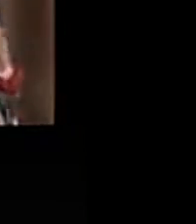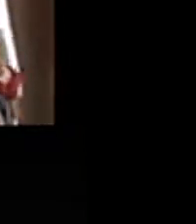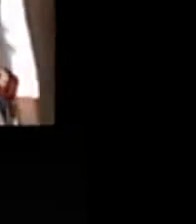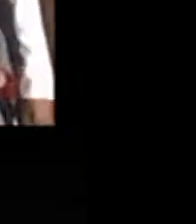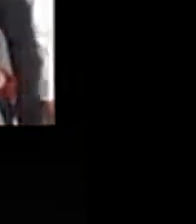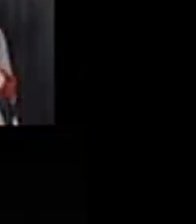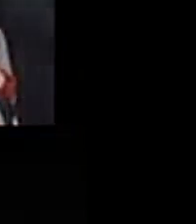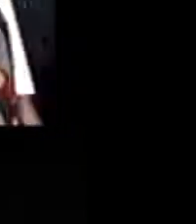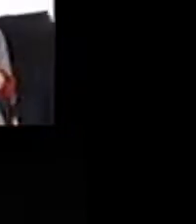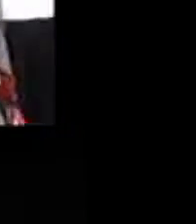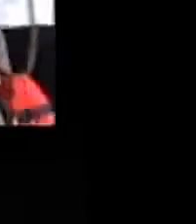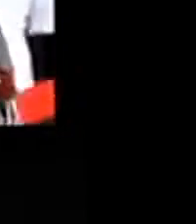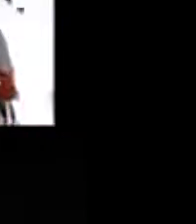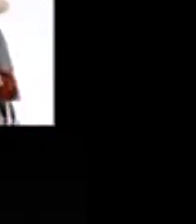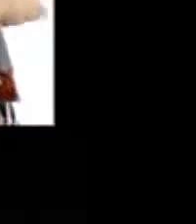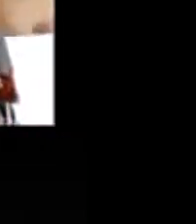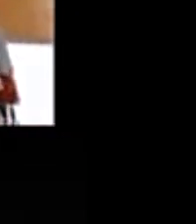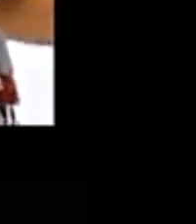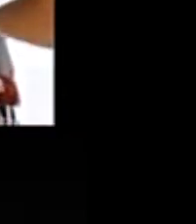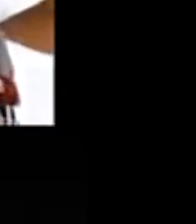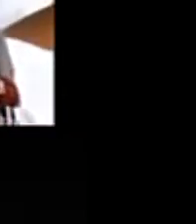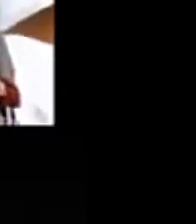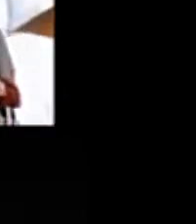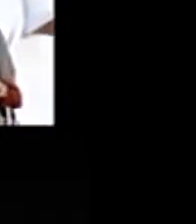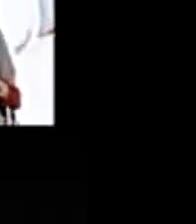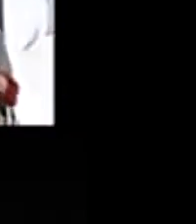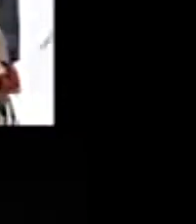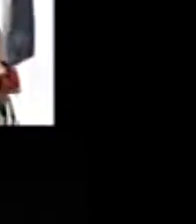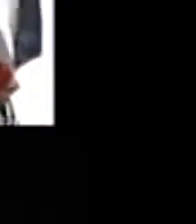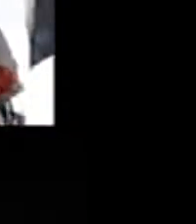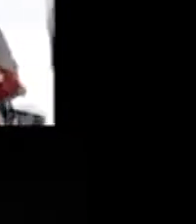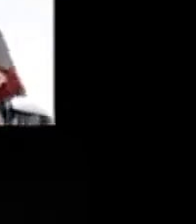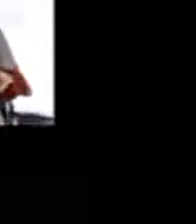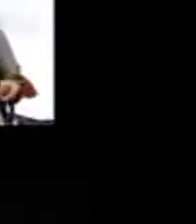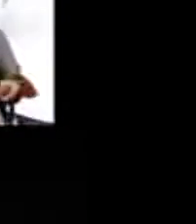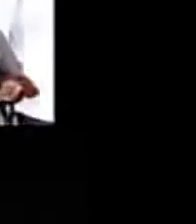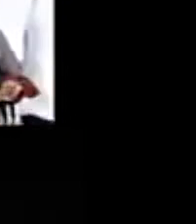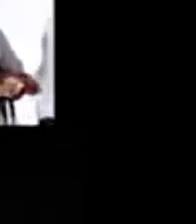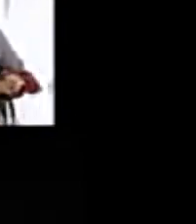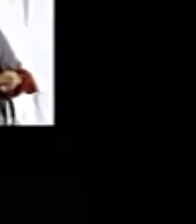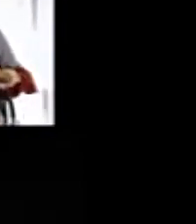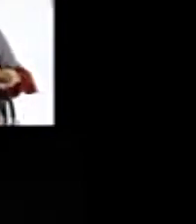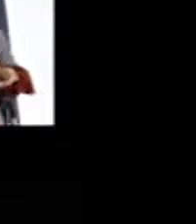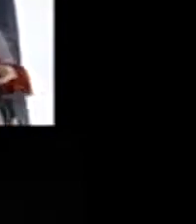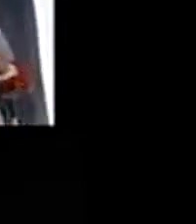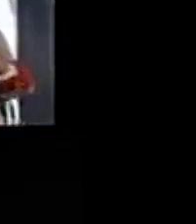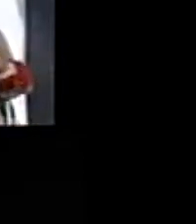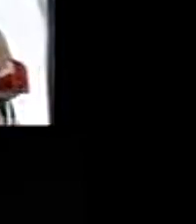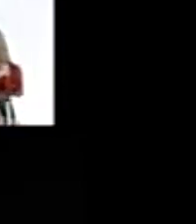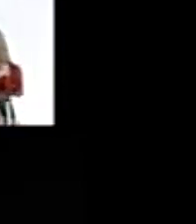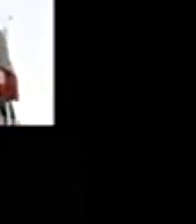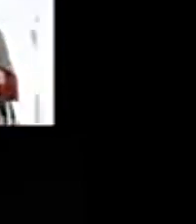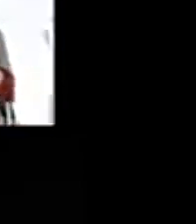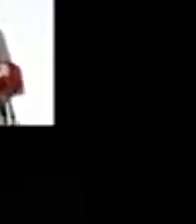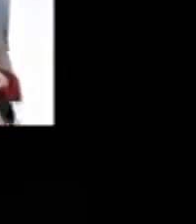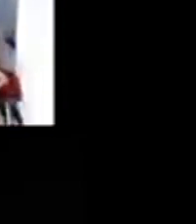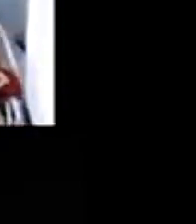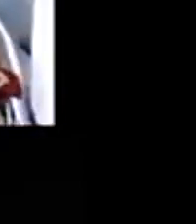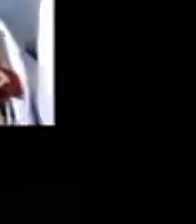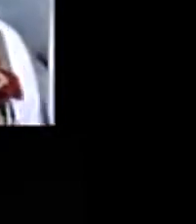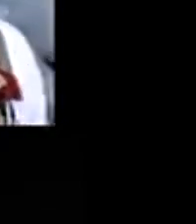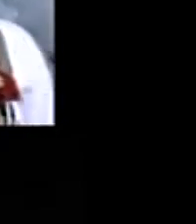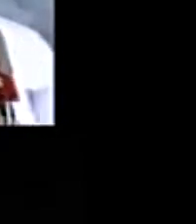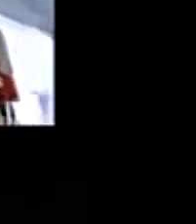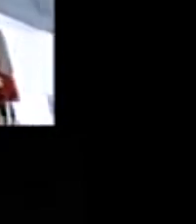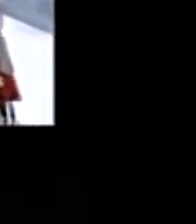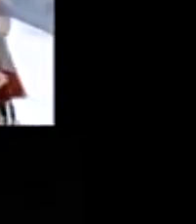all. God's one, take his life. His power